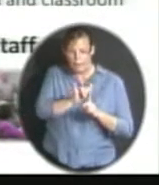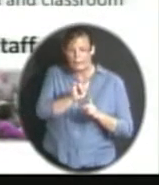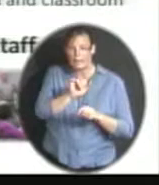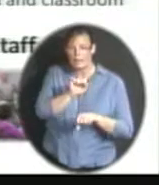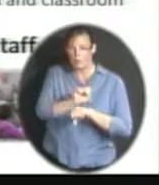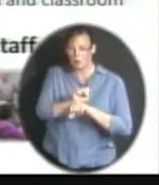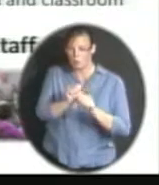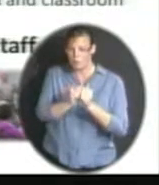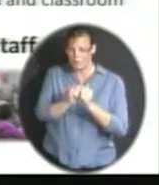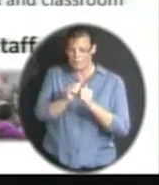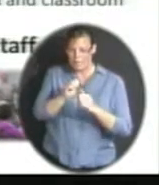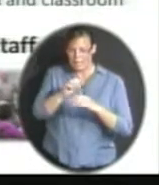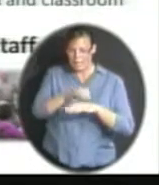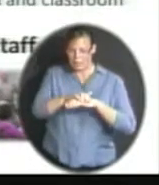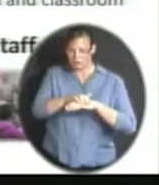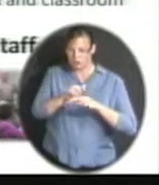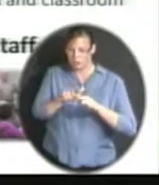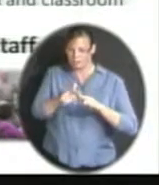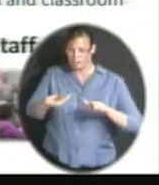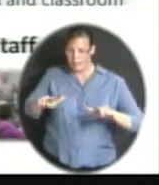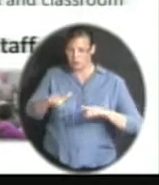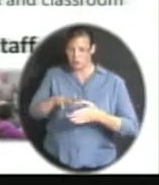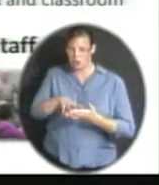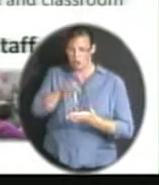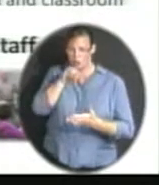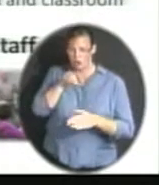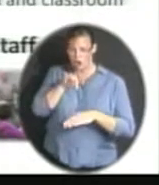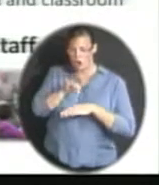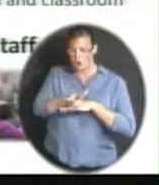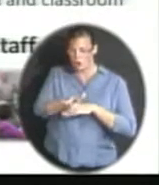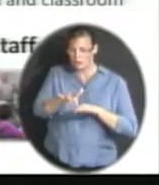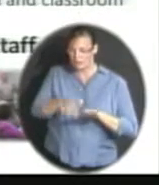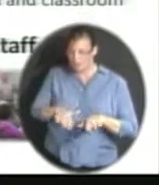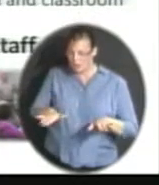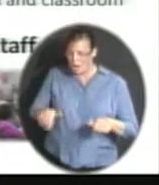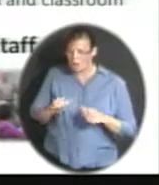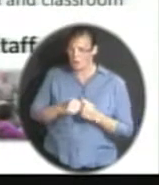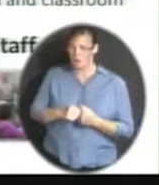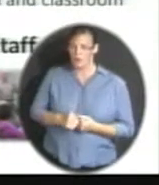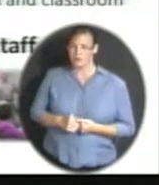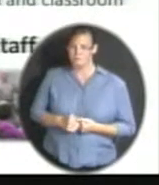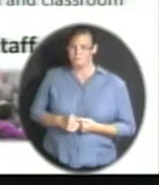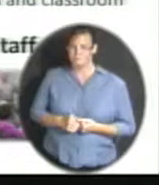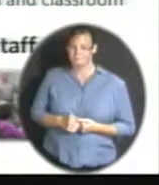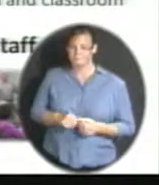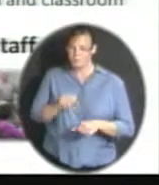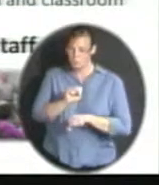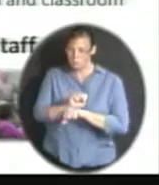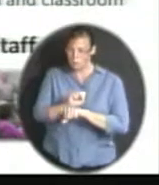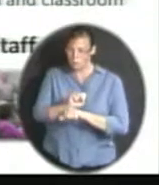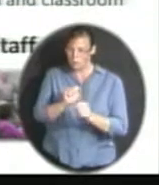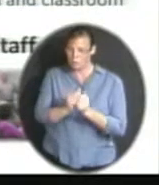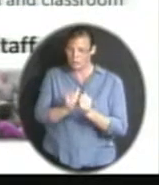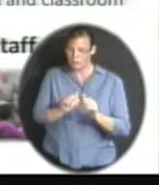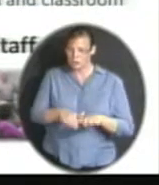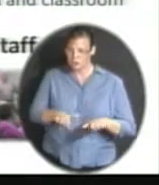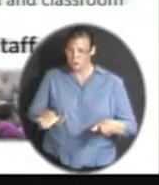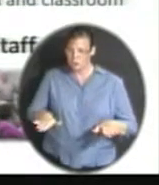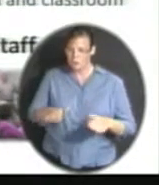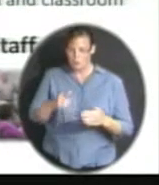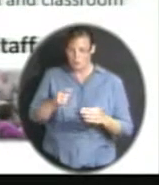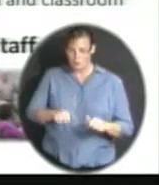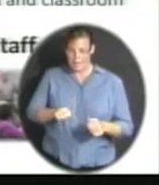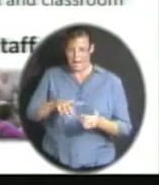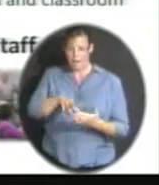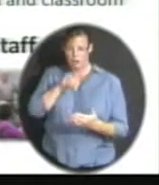working with English language learners, early childhood, working with children, what we can learn